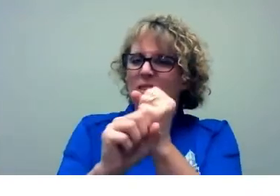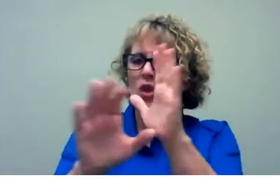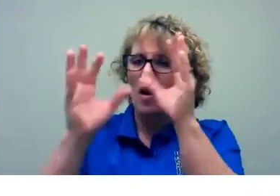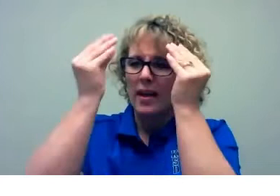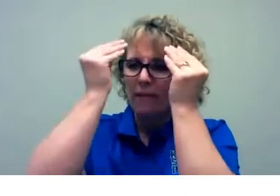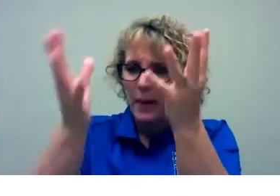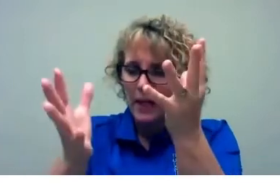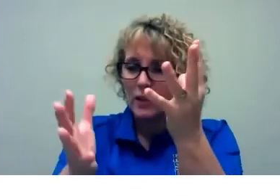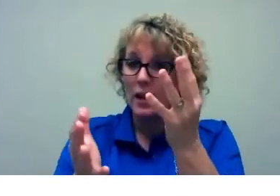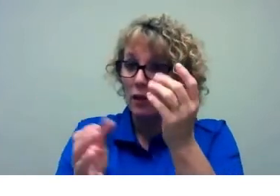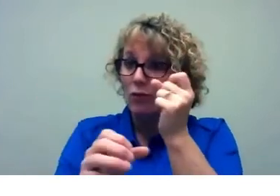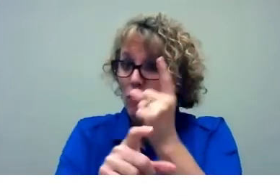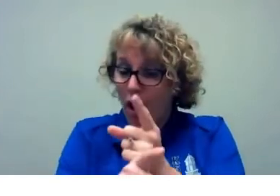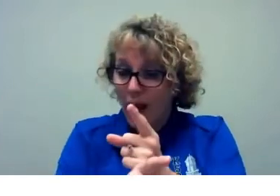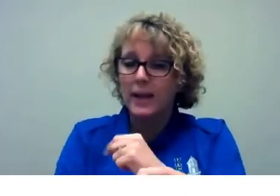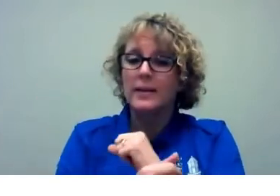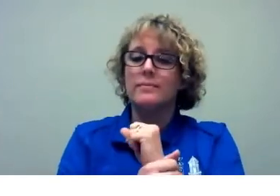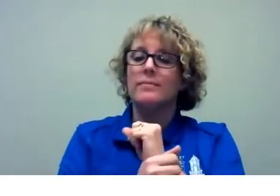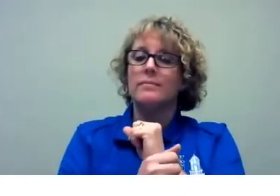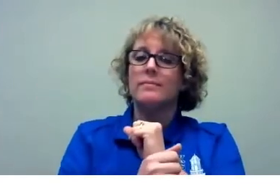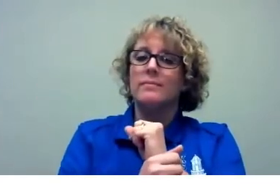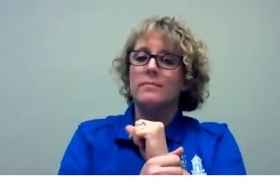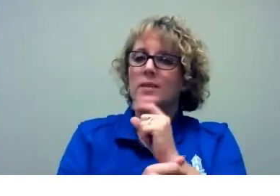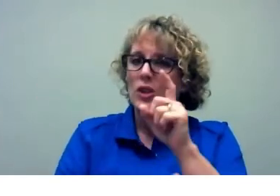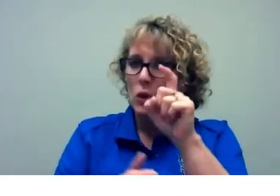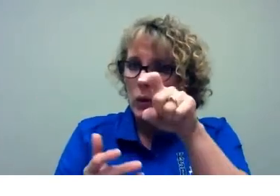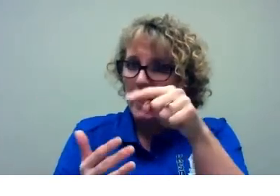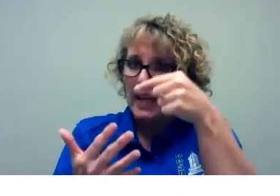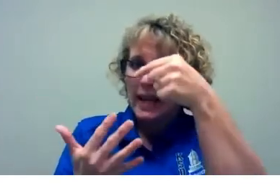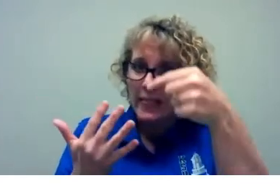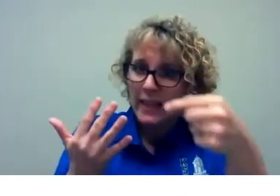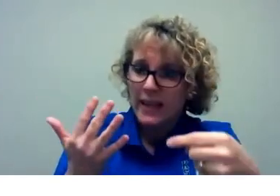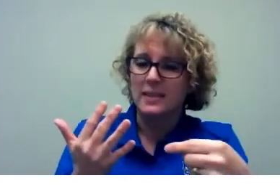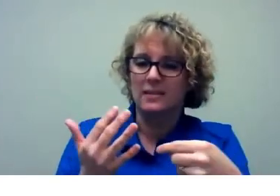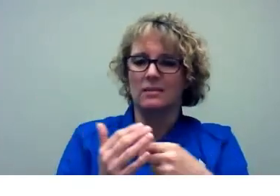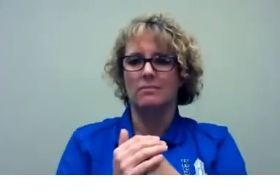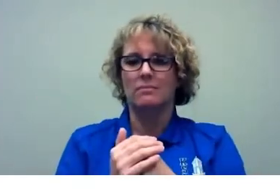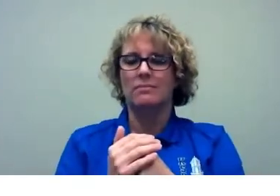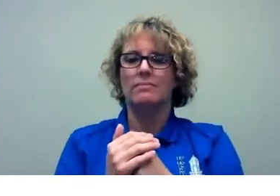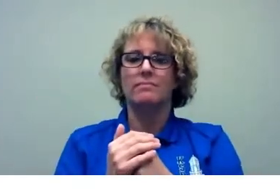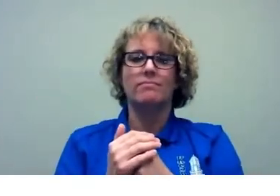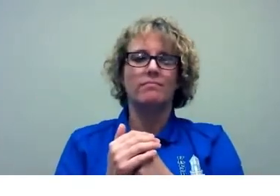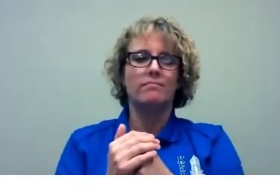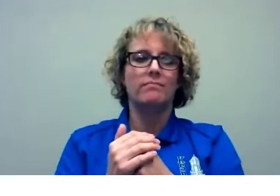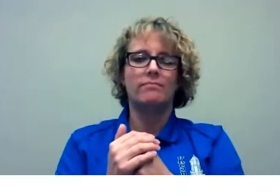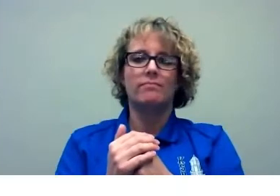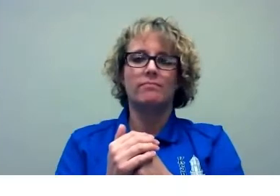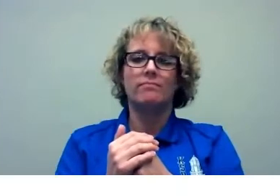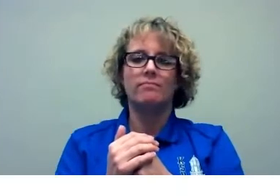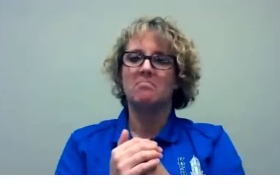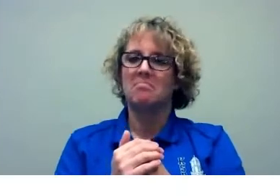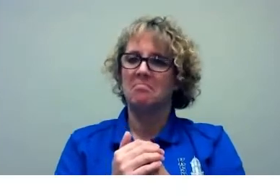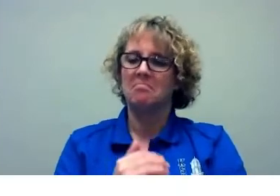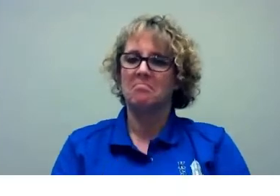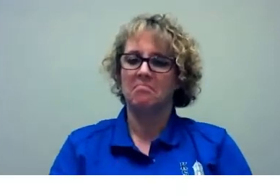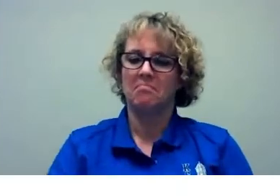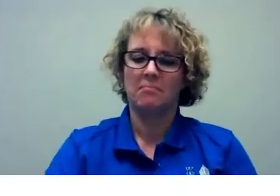you can rephrase the information and reflect back to make sure that you got the information correct.